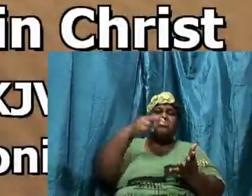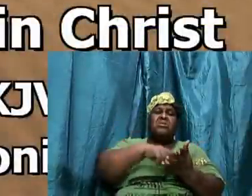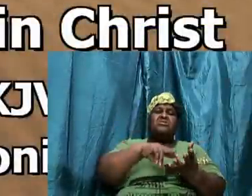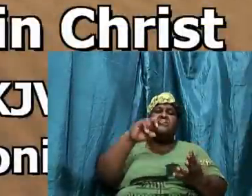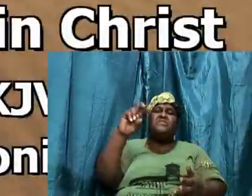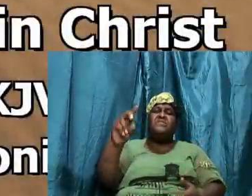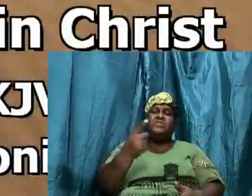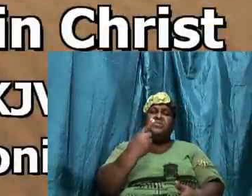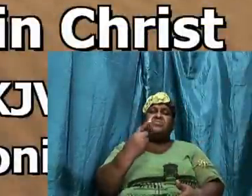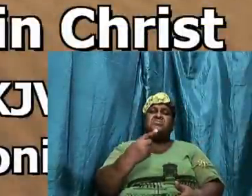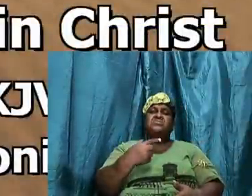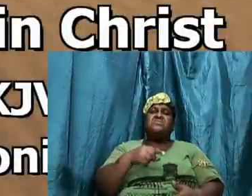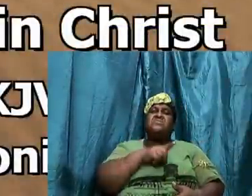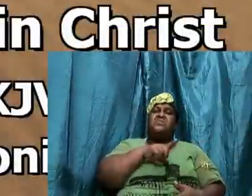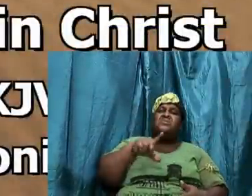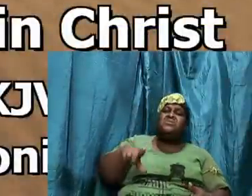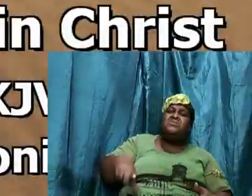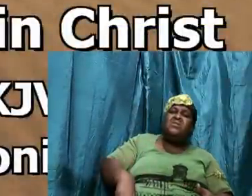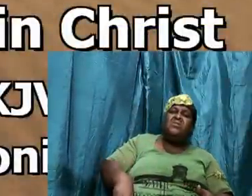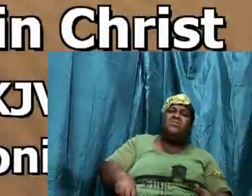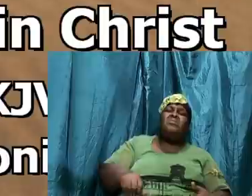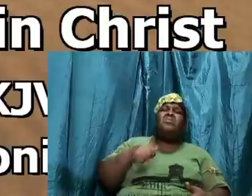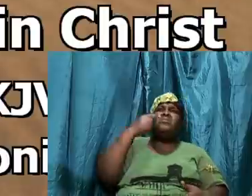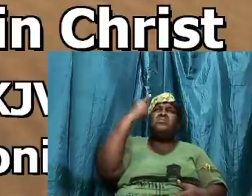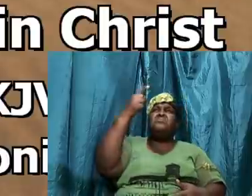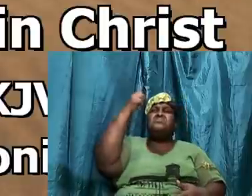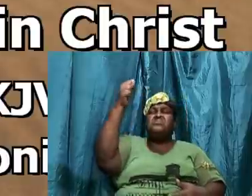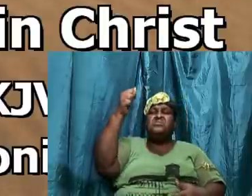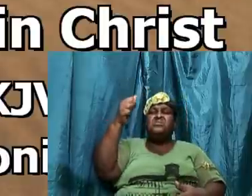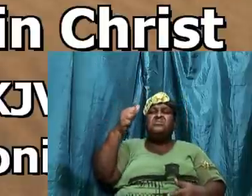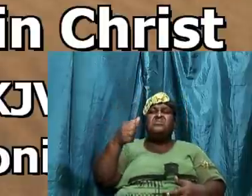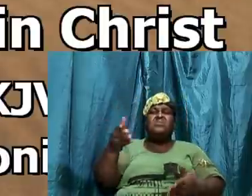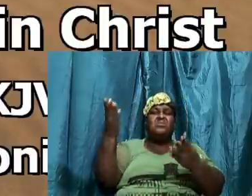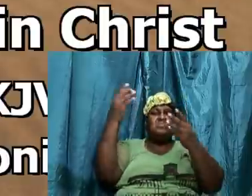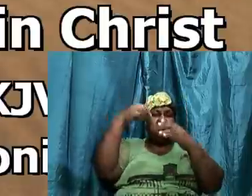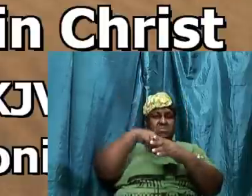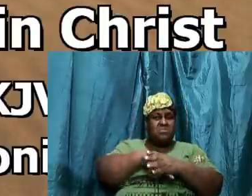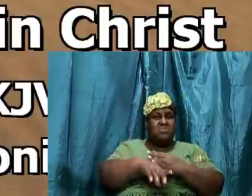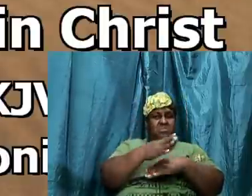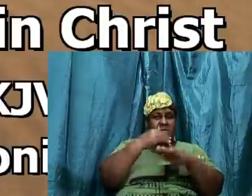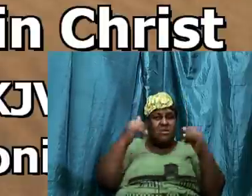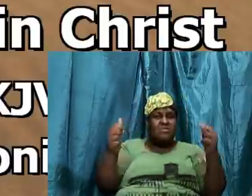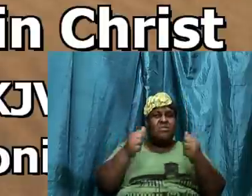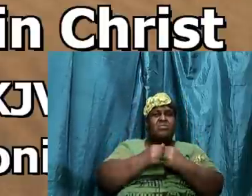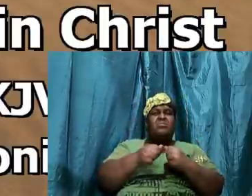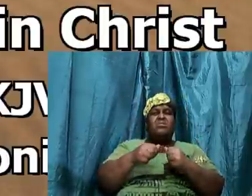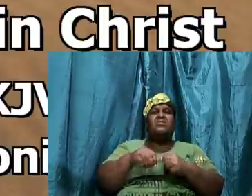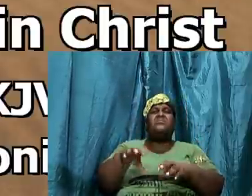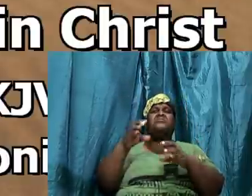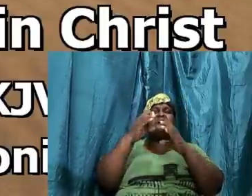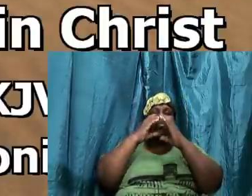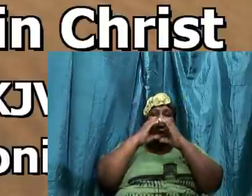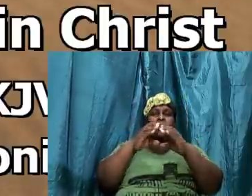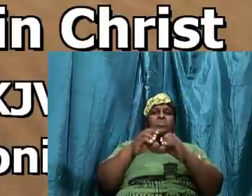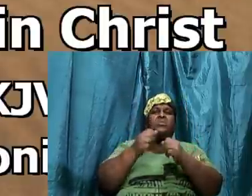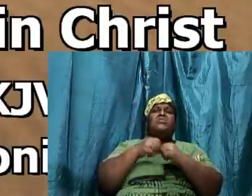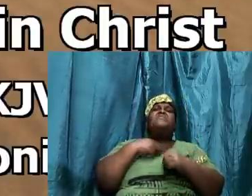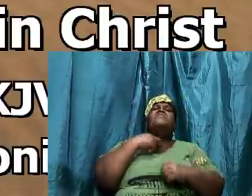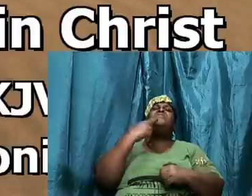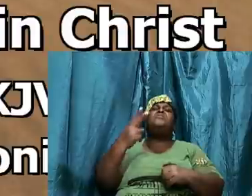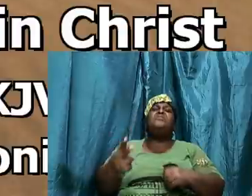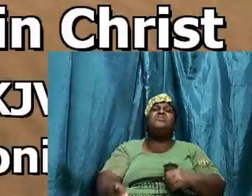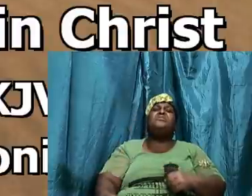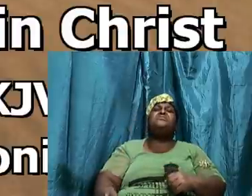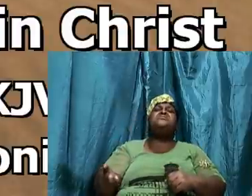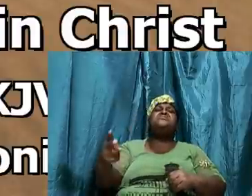For the Lord himself shall descend from heaven with a shout, with the voice of the archangel,